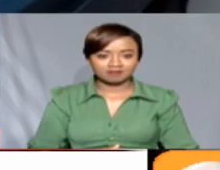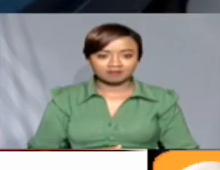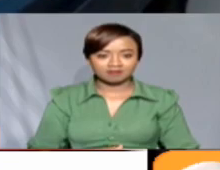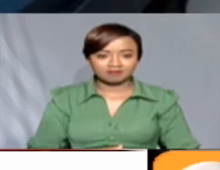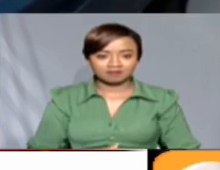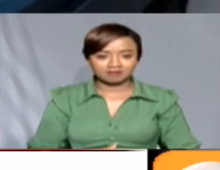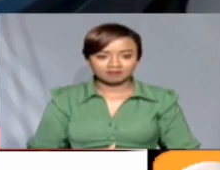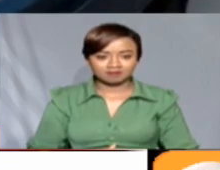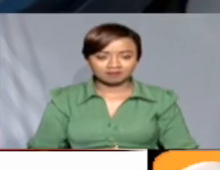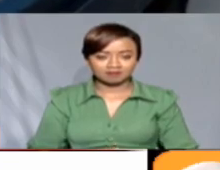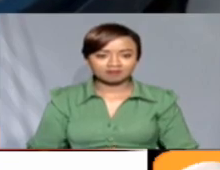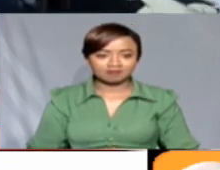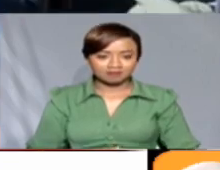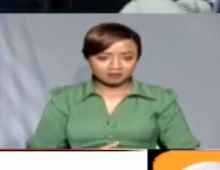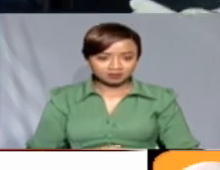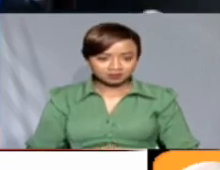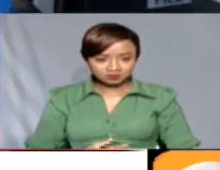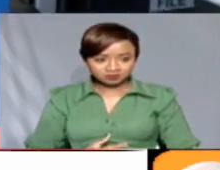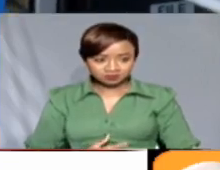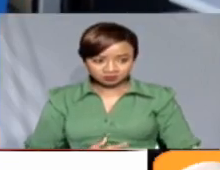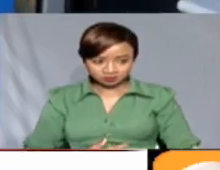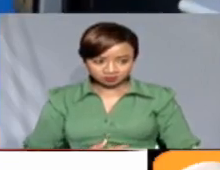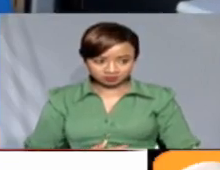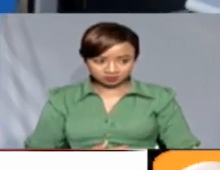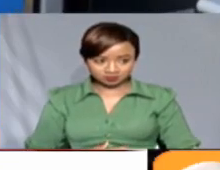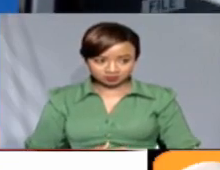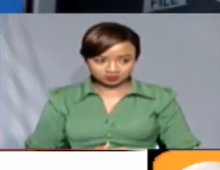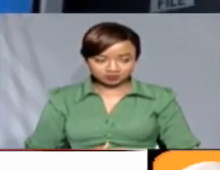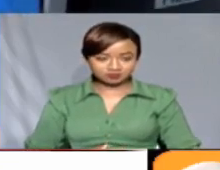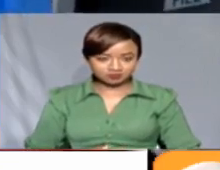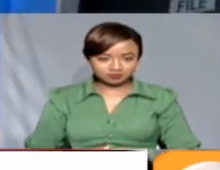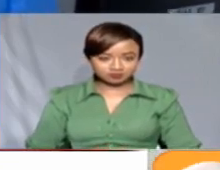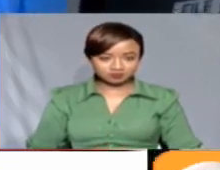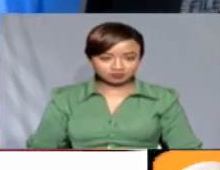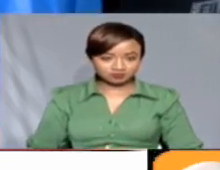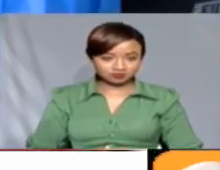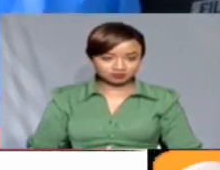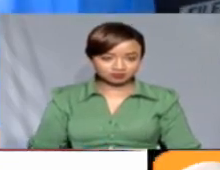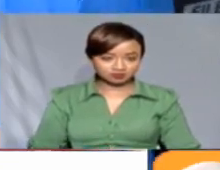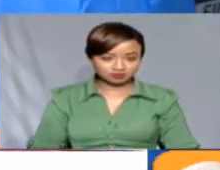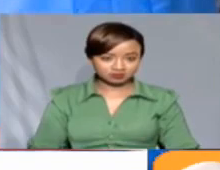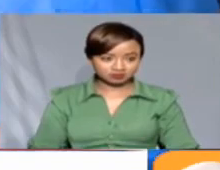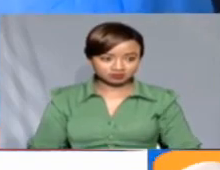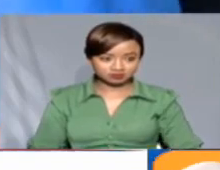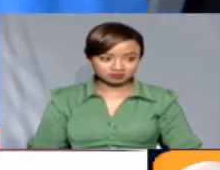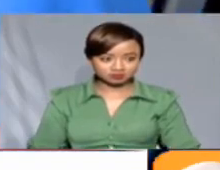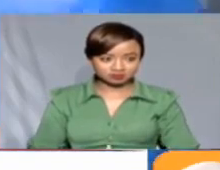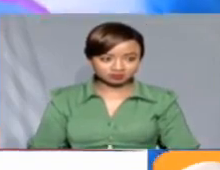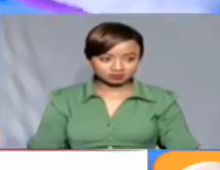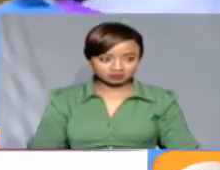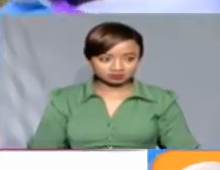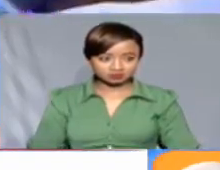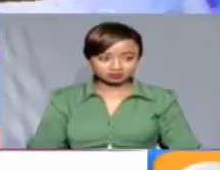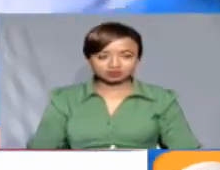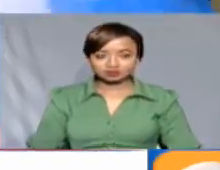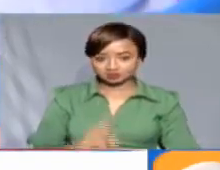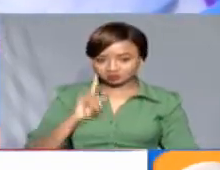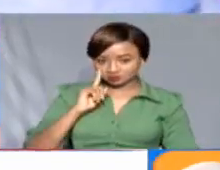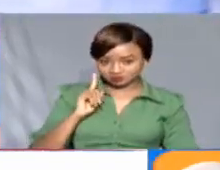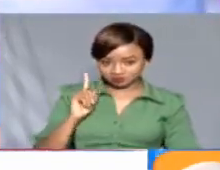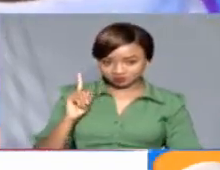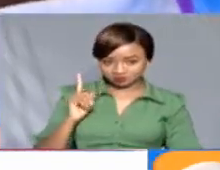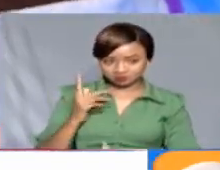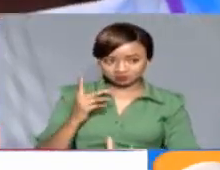filters. Yeah. Okay. I'll hand over the sample to Anne, which is in the biohazard bag. Right. She will then open